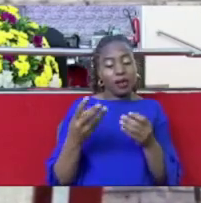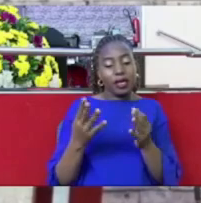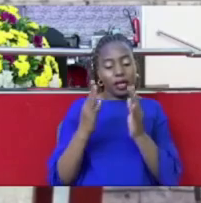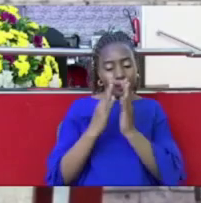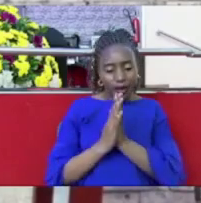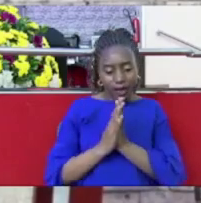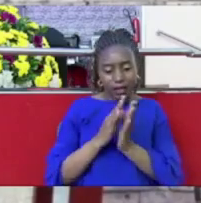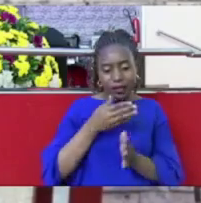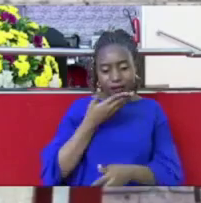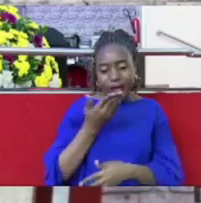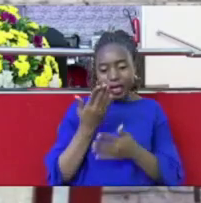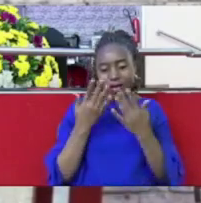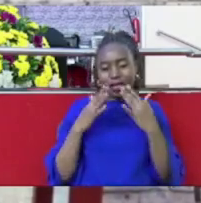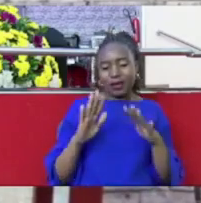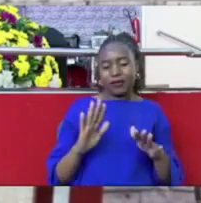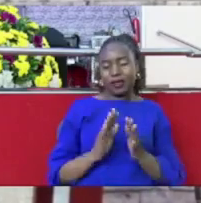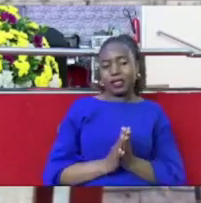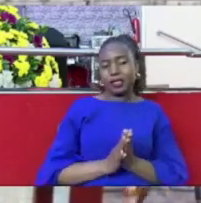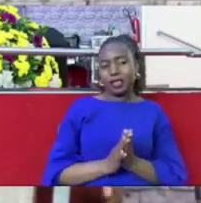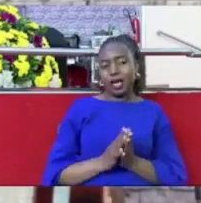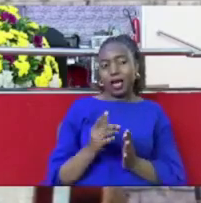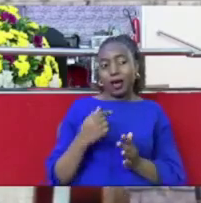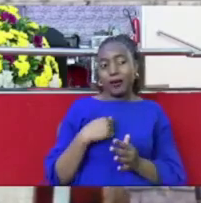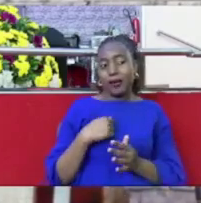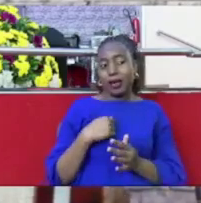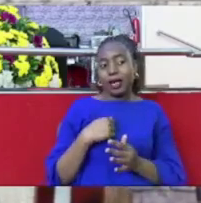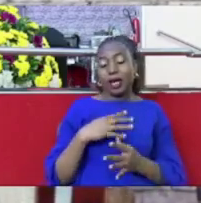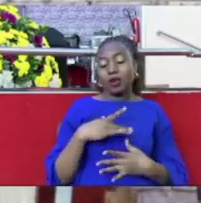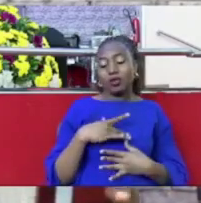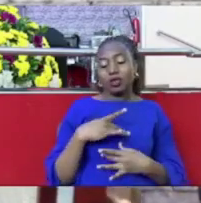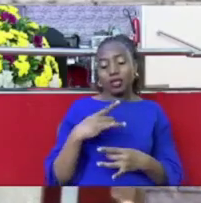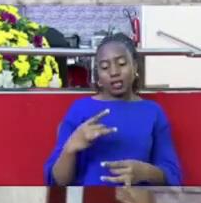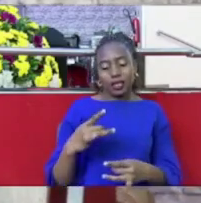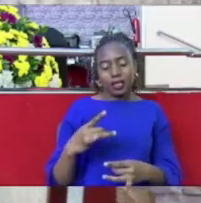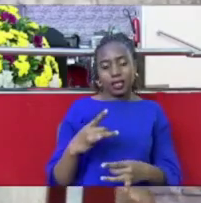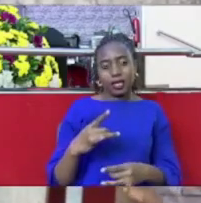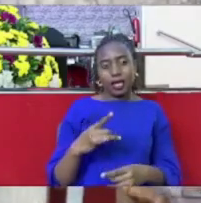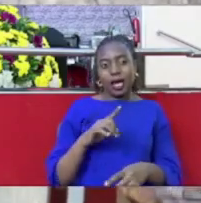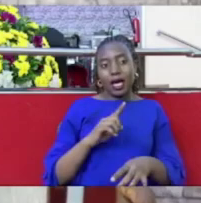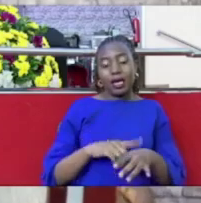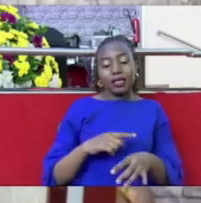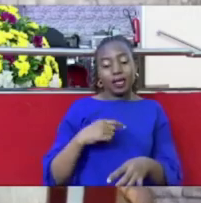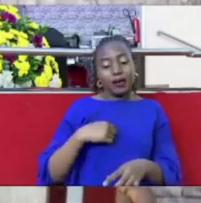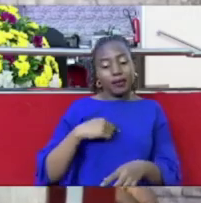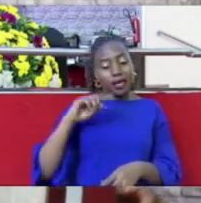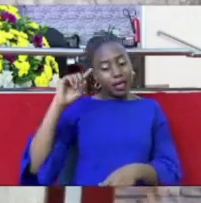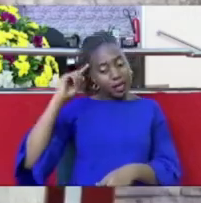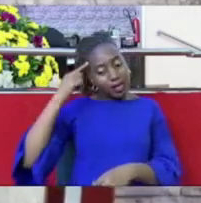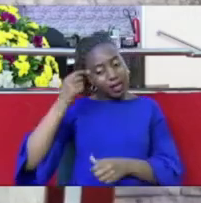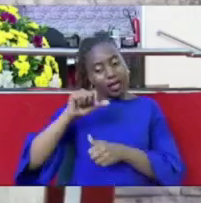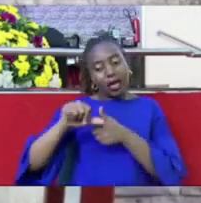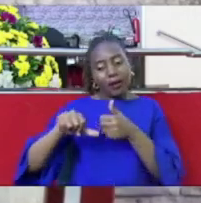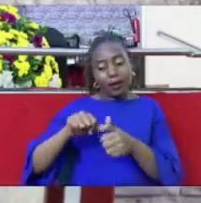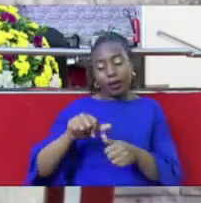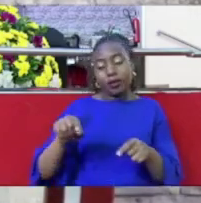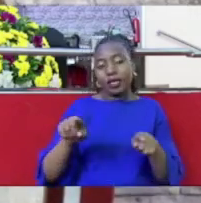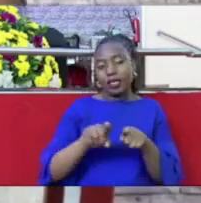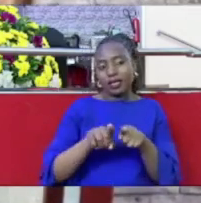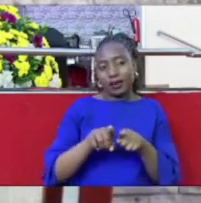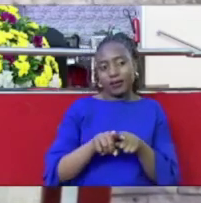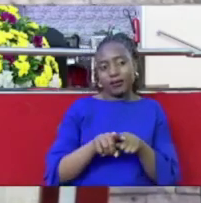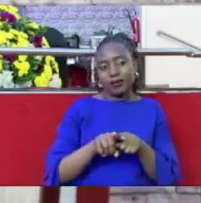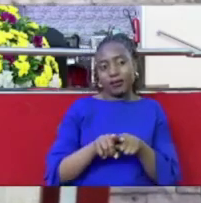got interested. Nikawa na shauku. And so as I was thinking about that, na hivyo nilikuwa nawazia jambo hilo, I discovered there are some